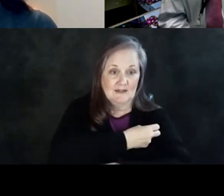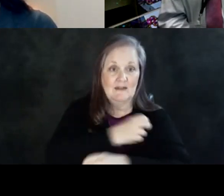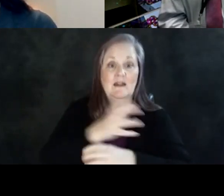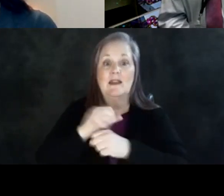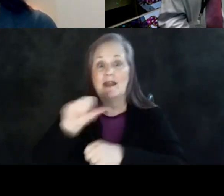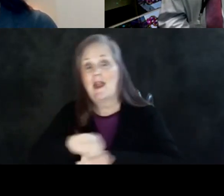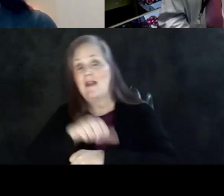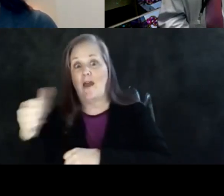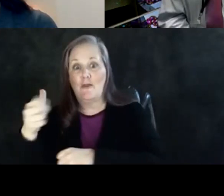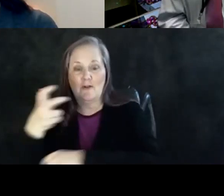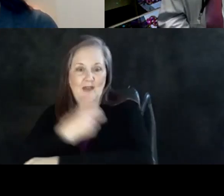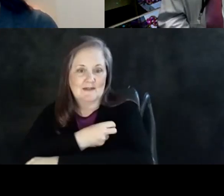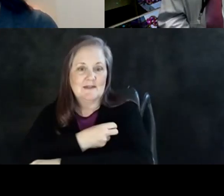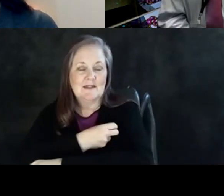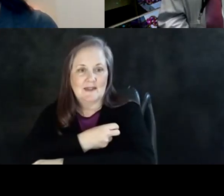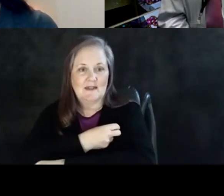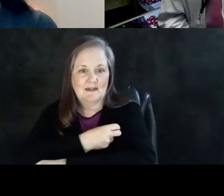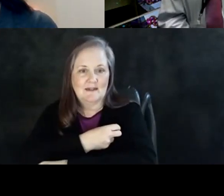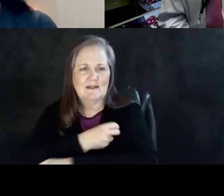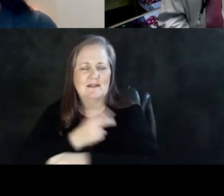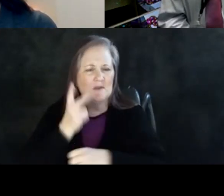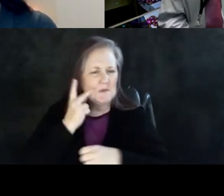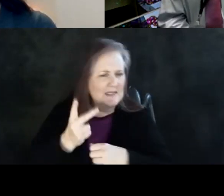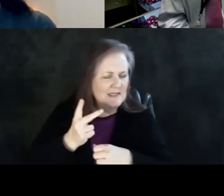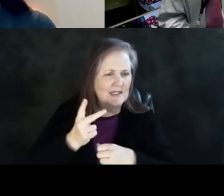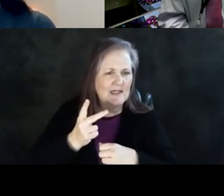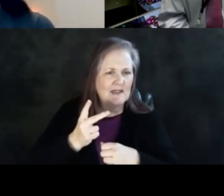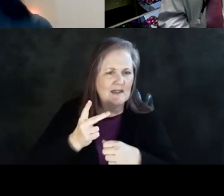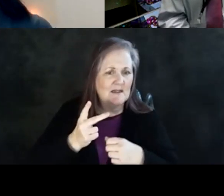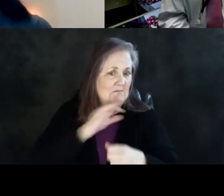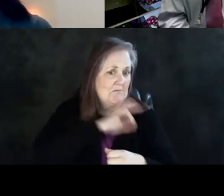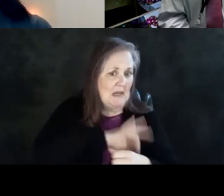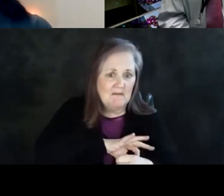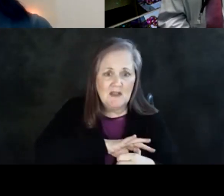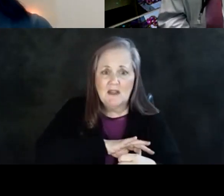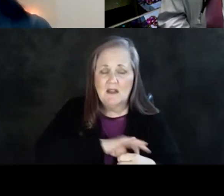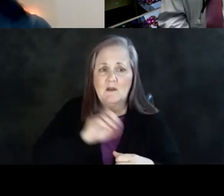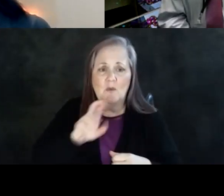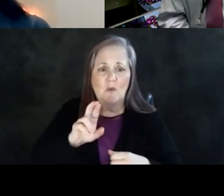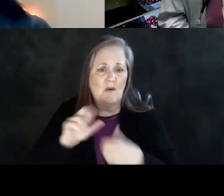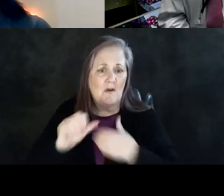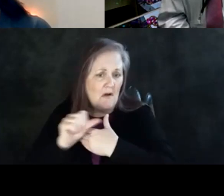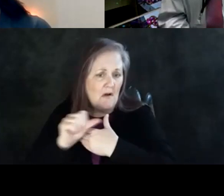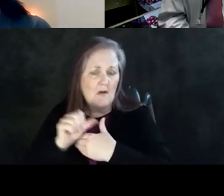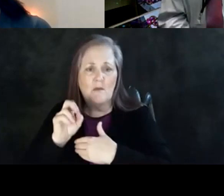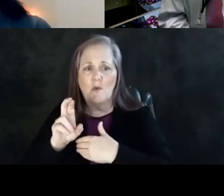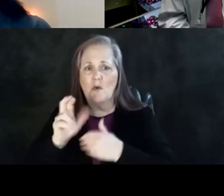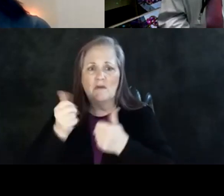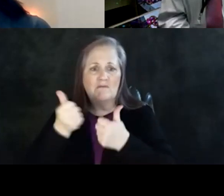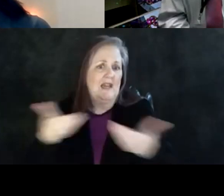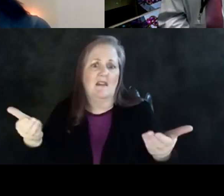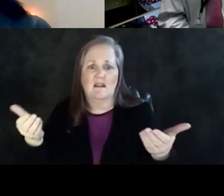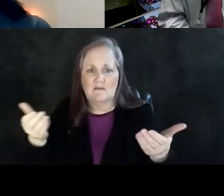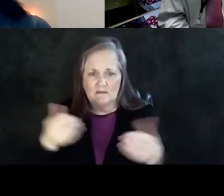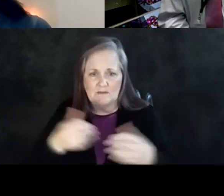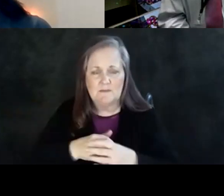another vaccine to determine whether there's benefit or harm or anything else.